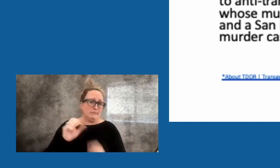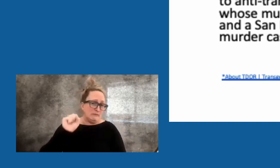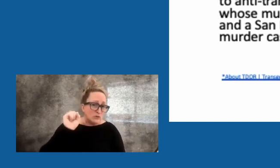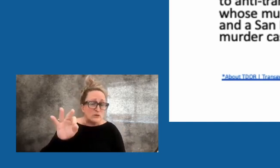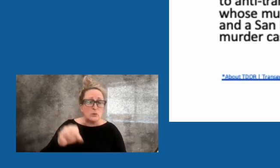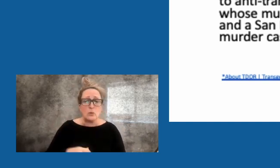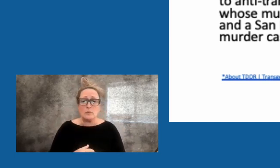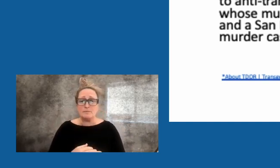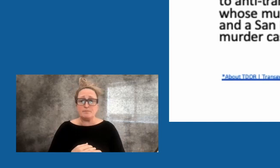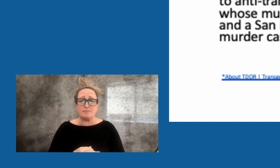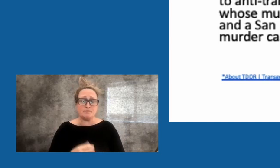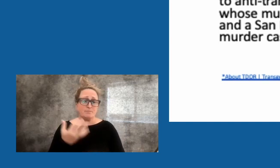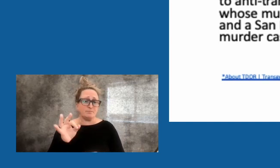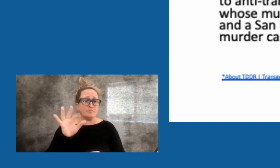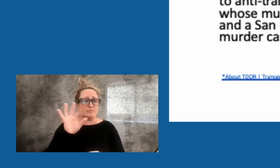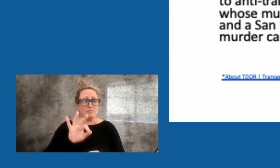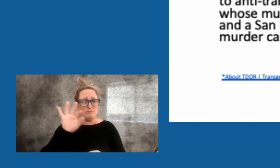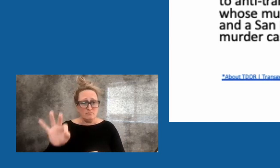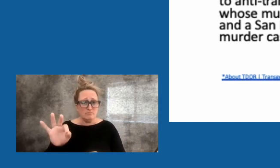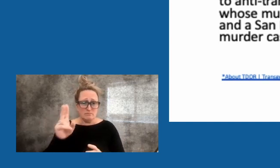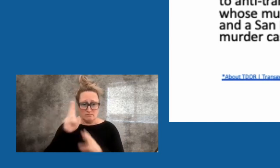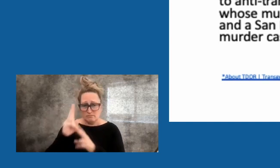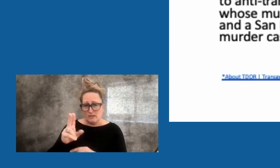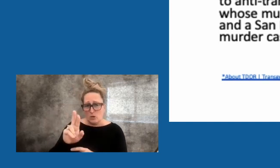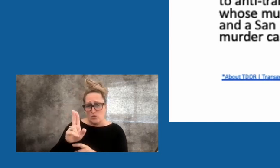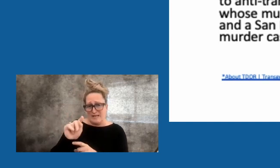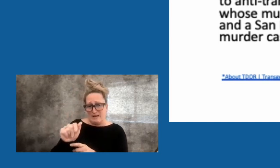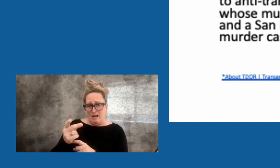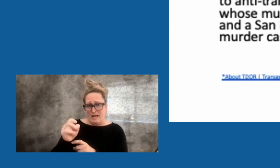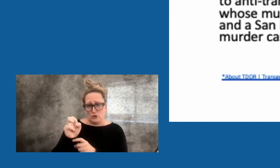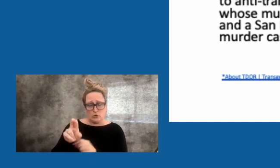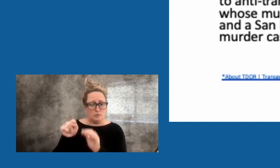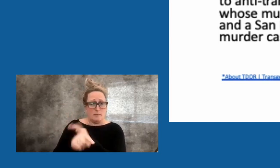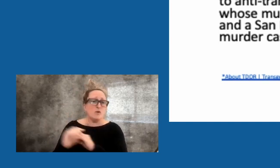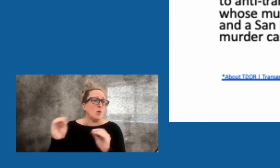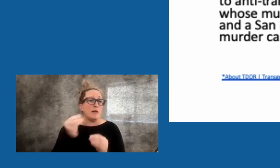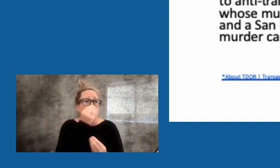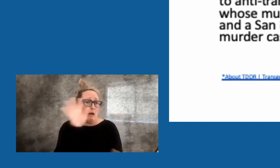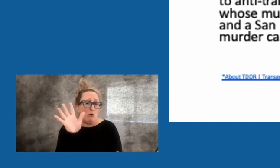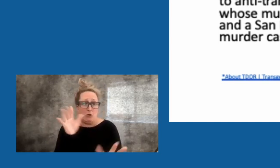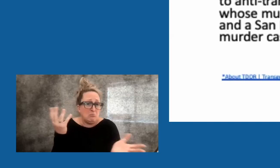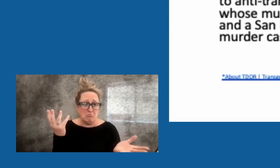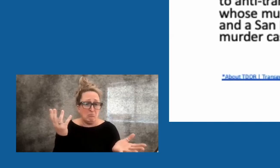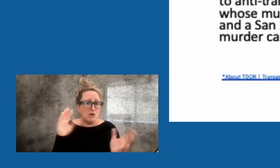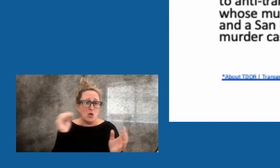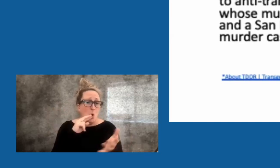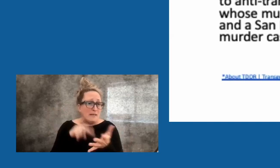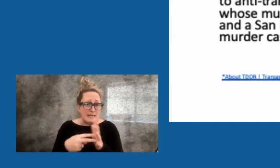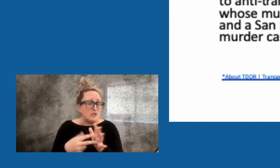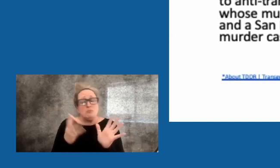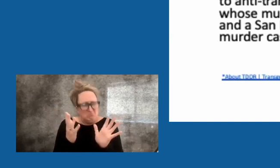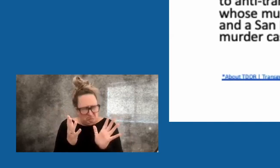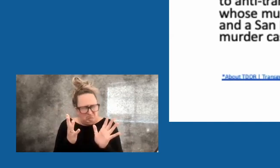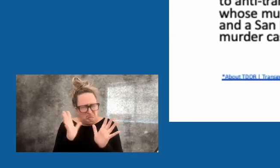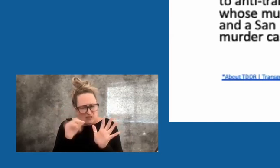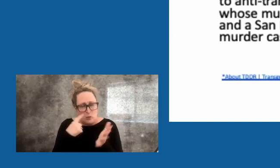Francisco in 1999, honoring Rita Hester's murder, who nobody cared about. There was no attention. So that's